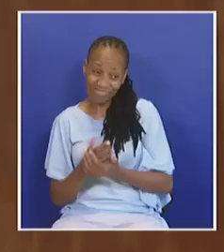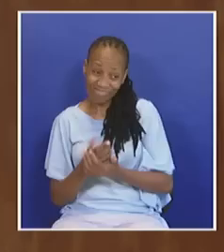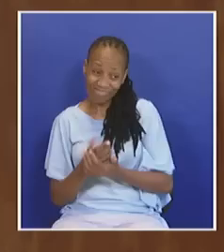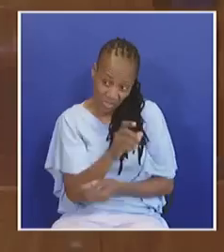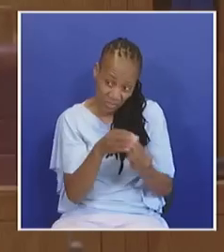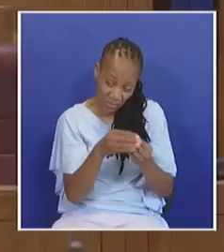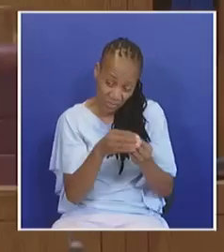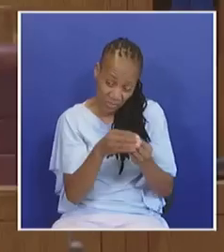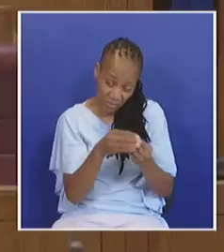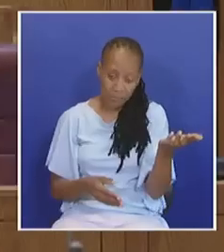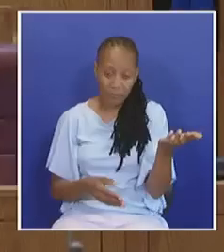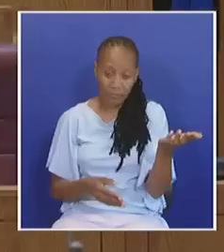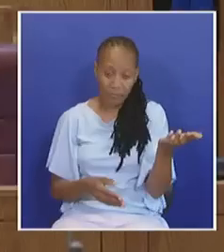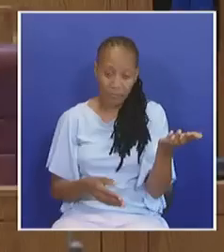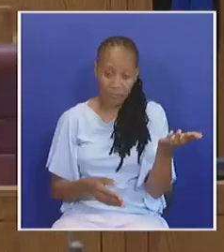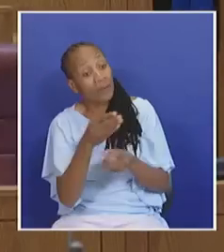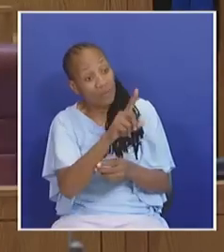Honorable Dlamini, will you take a question?